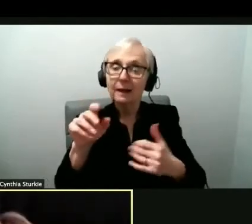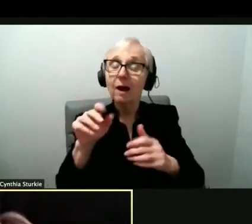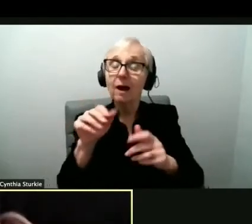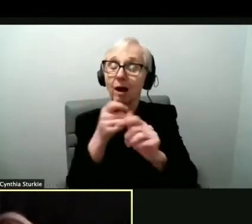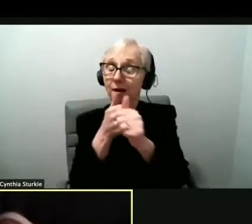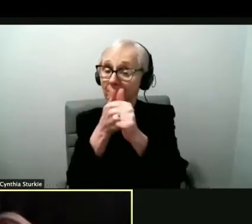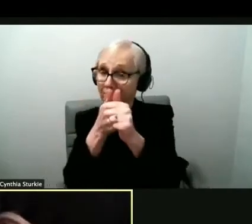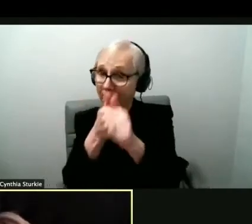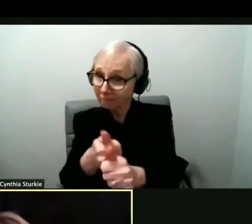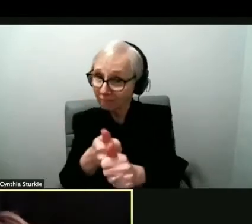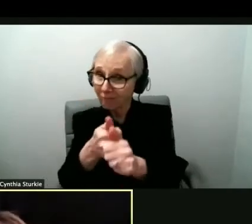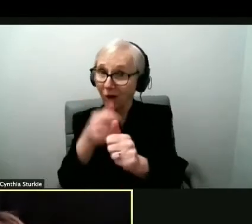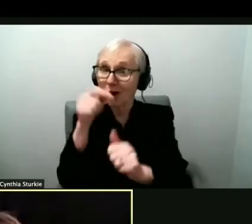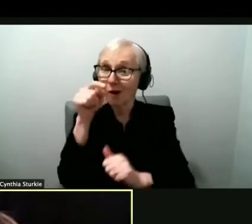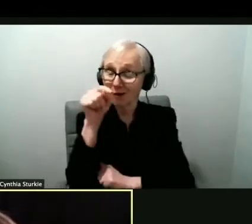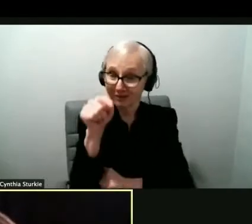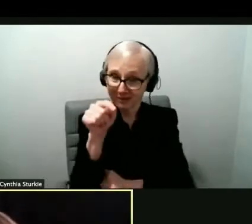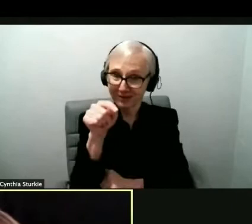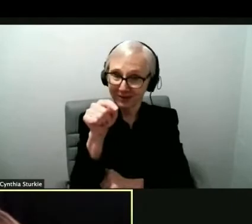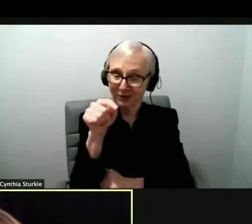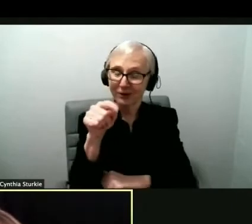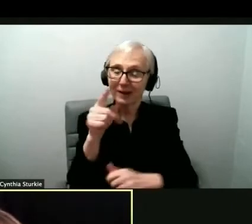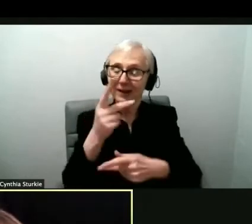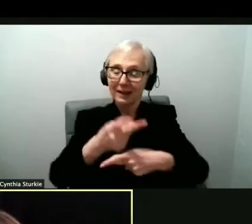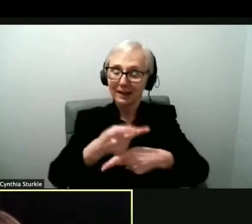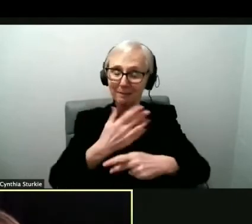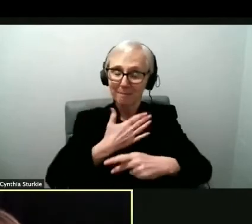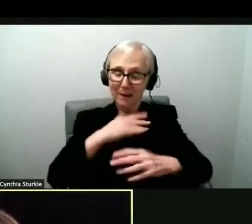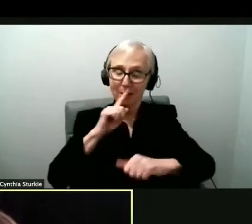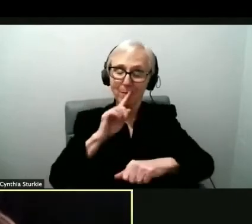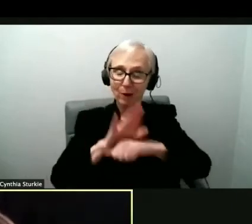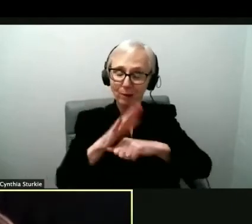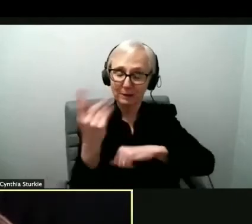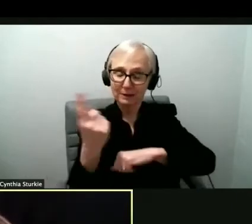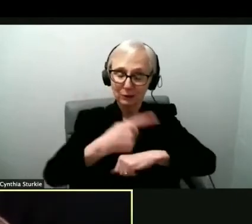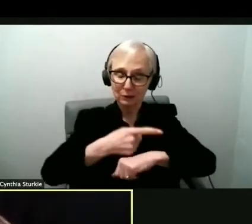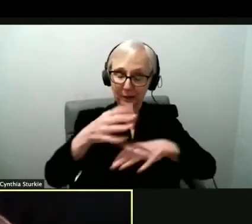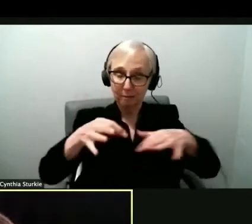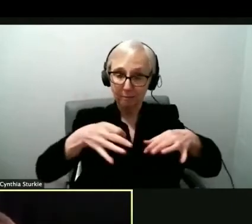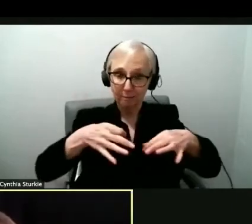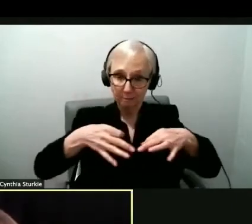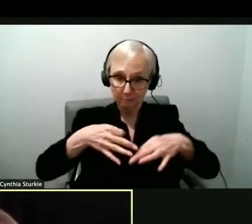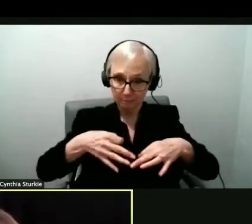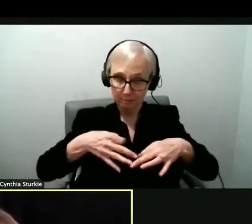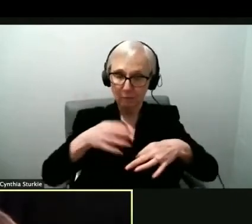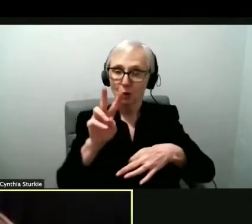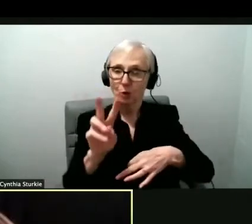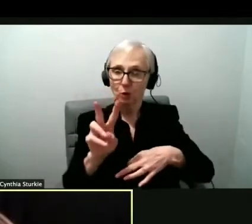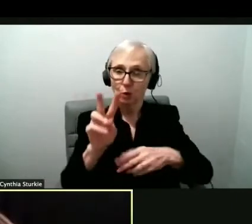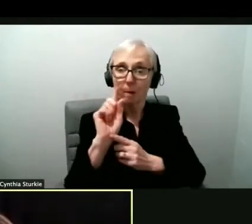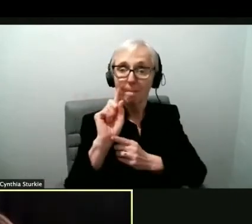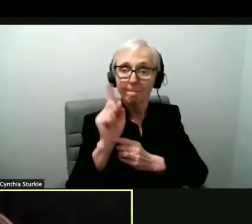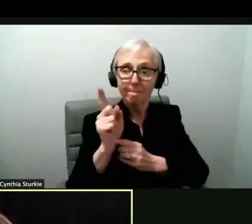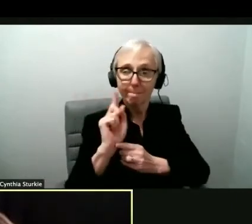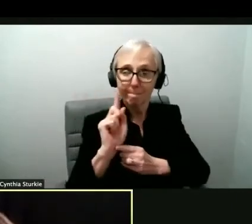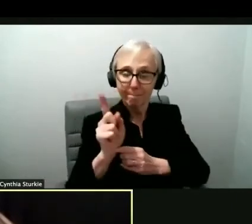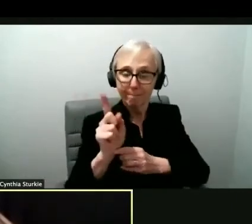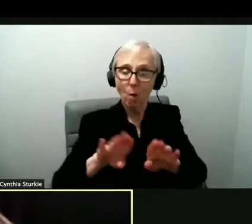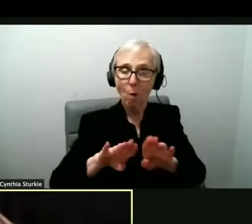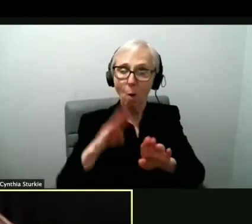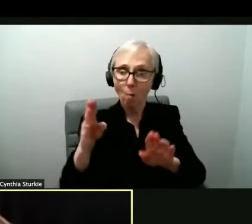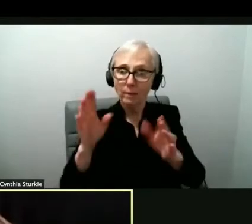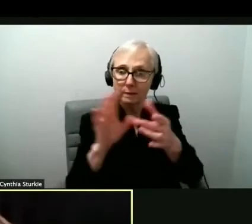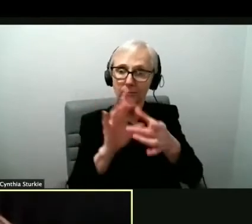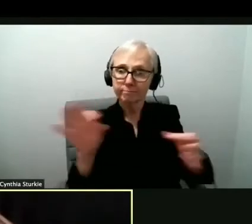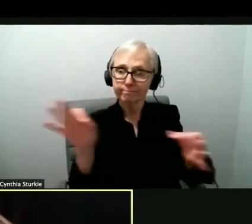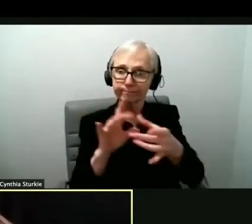keep that promise. Here's how it will go today. We're going to start out with a two-minute opening statement and then go to